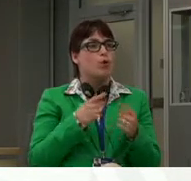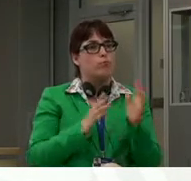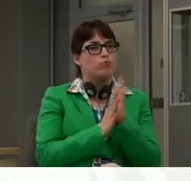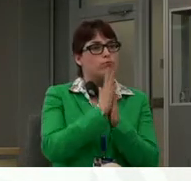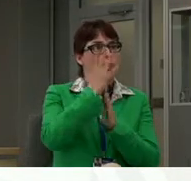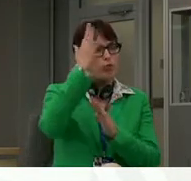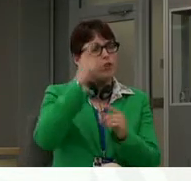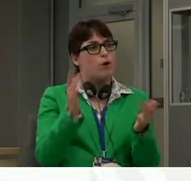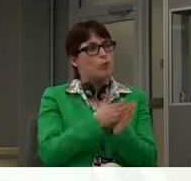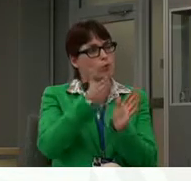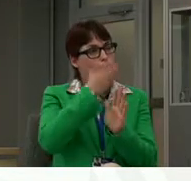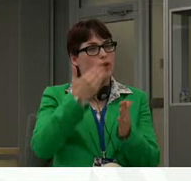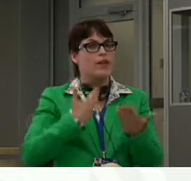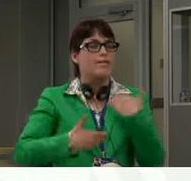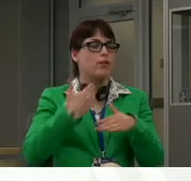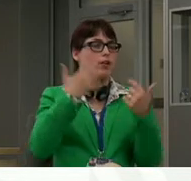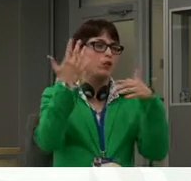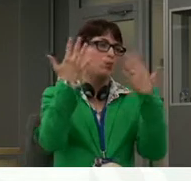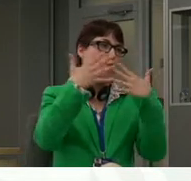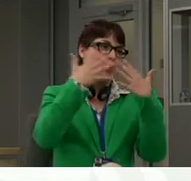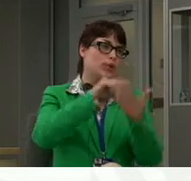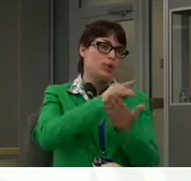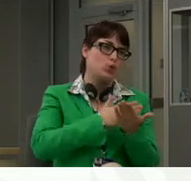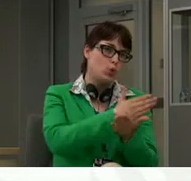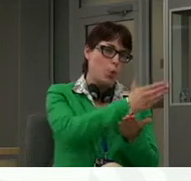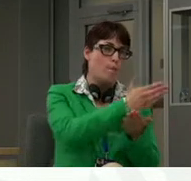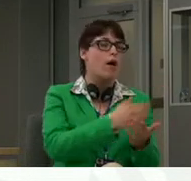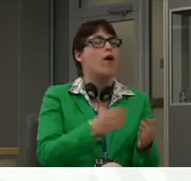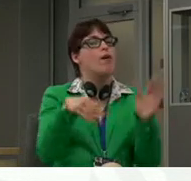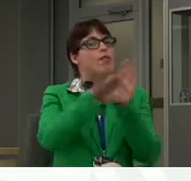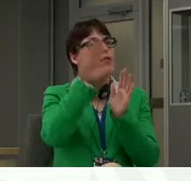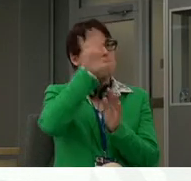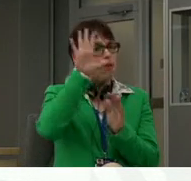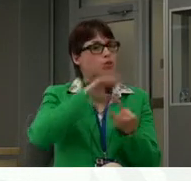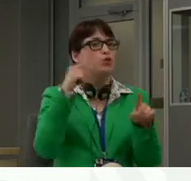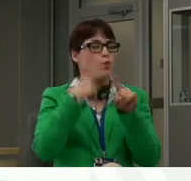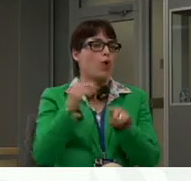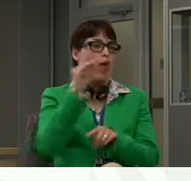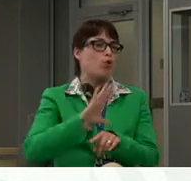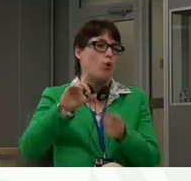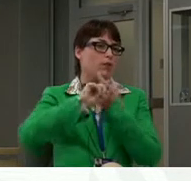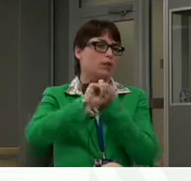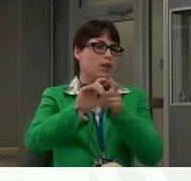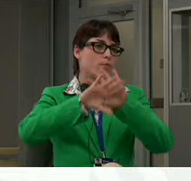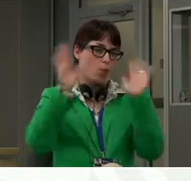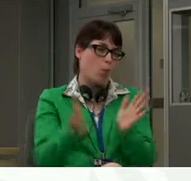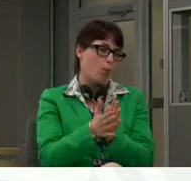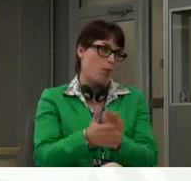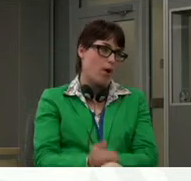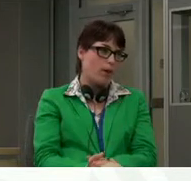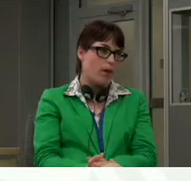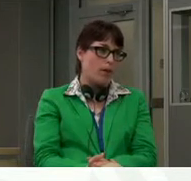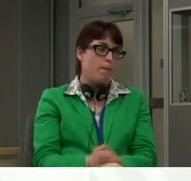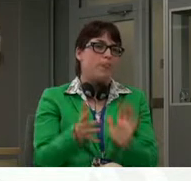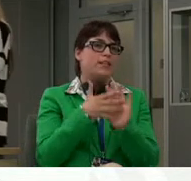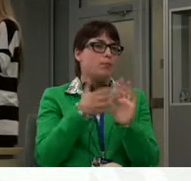ideas, inspiration for productive improvement in the disability policies in the member states and in the European